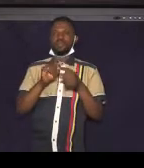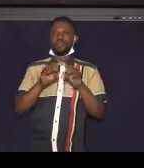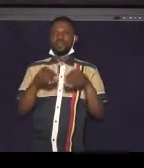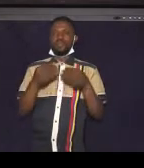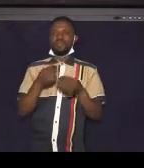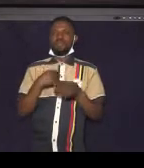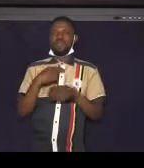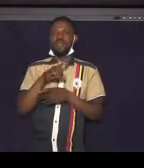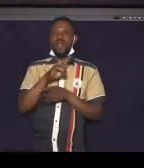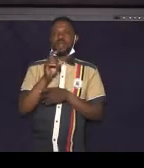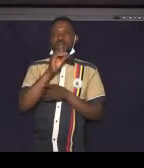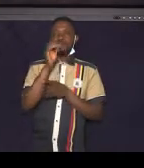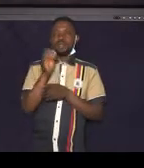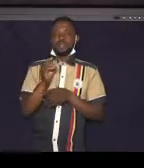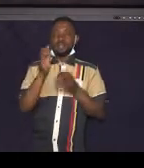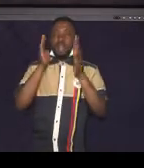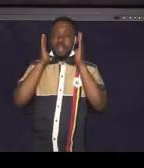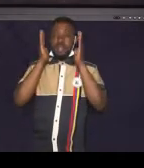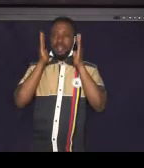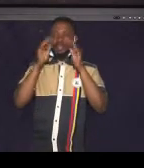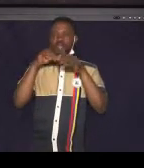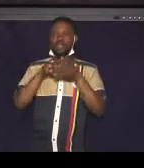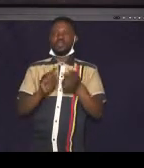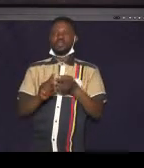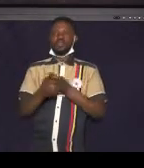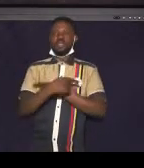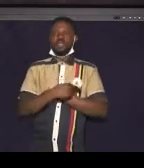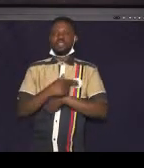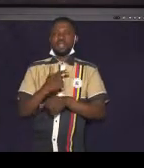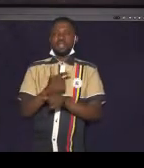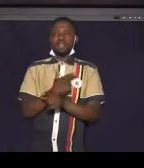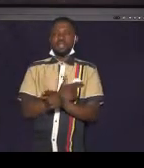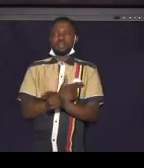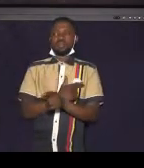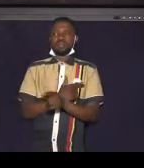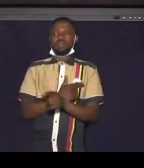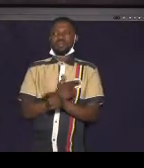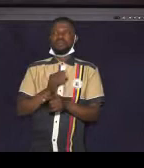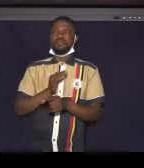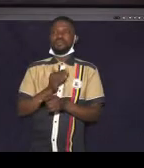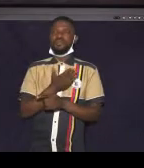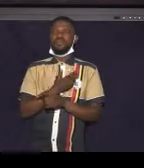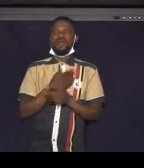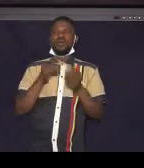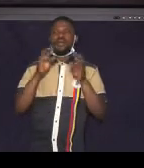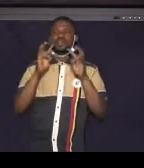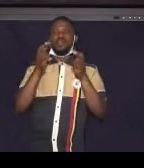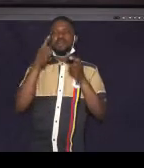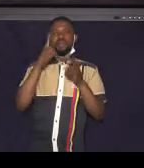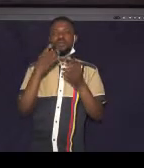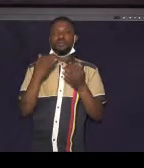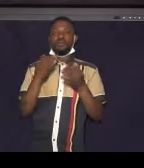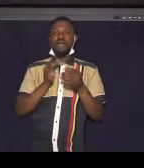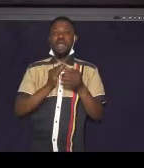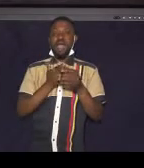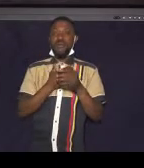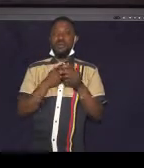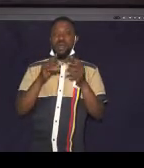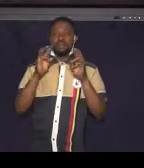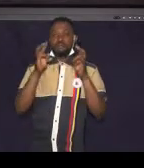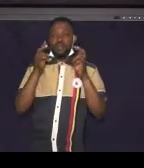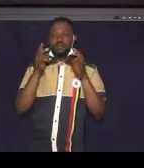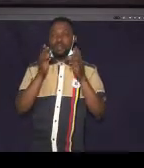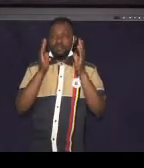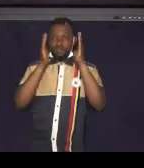me 100% attention in today's lesson. Our topic for today, our subject of focus for